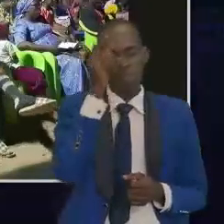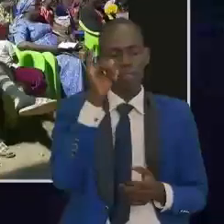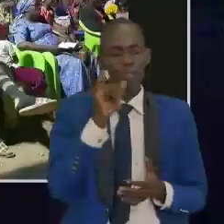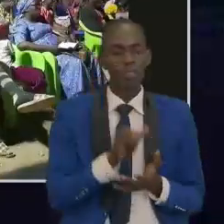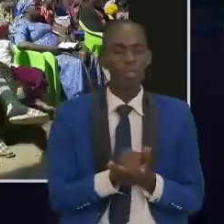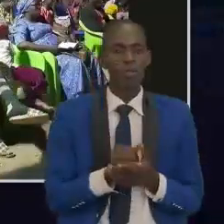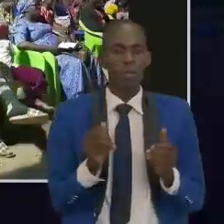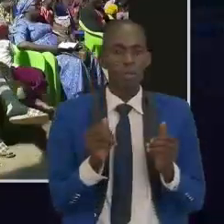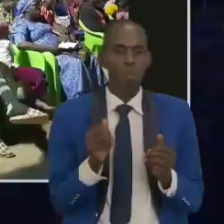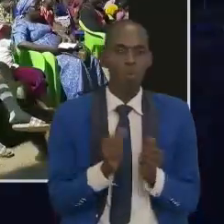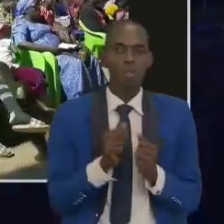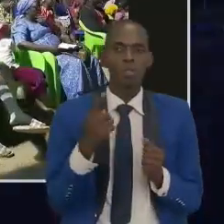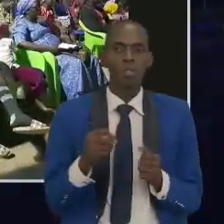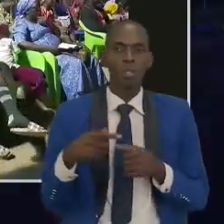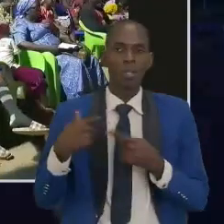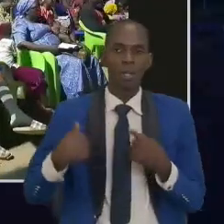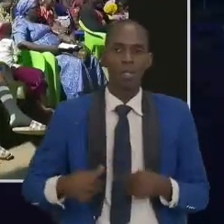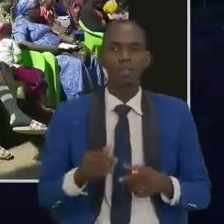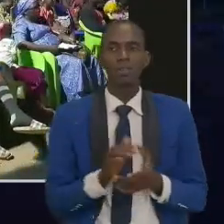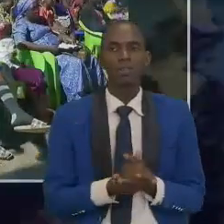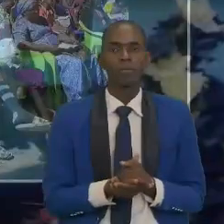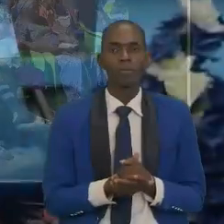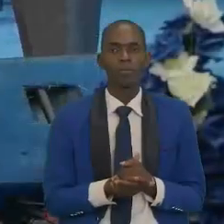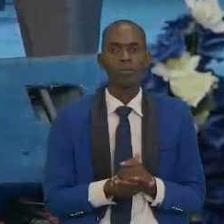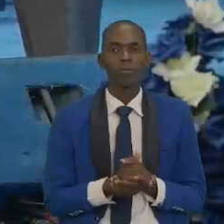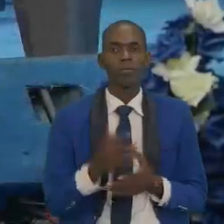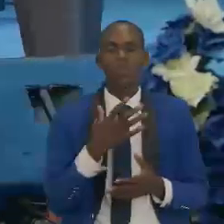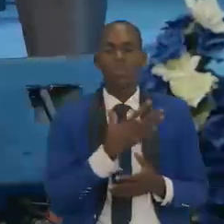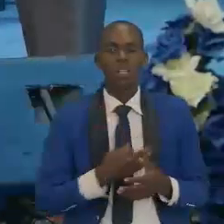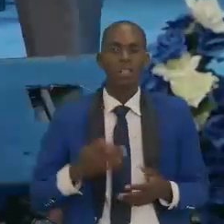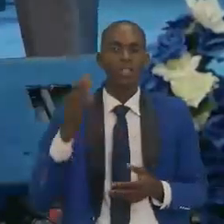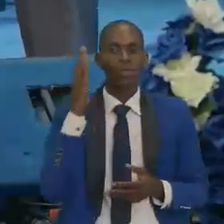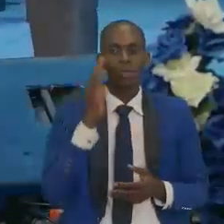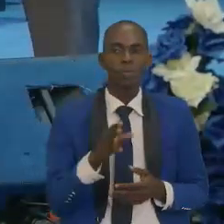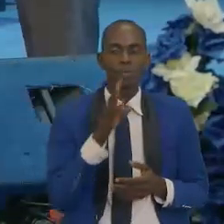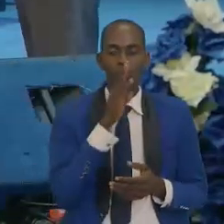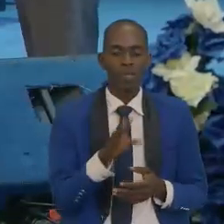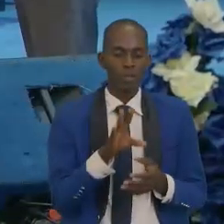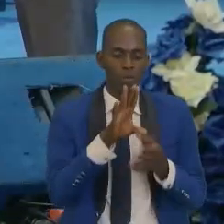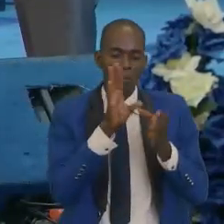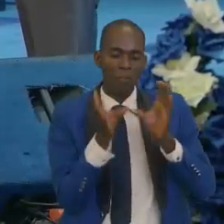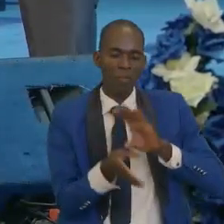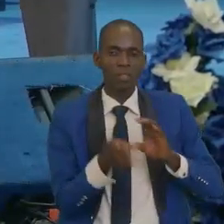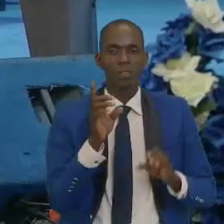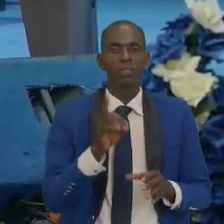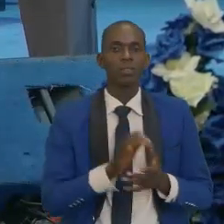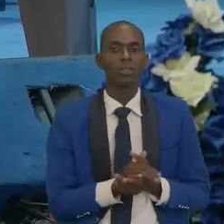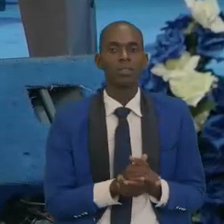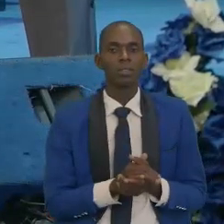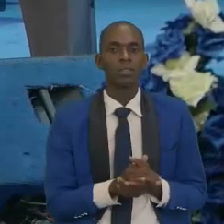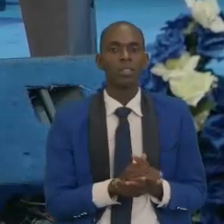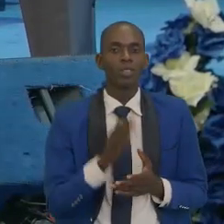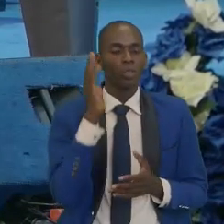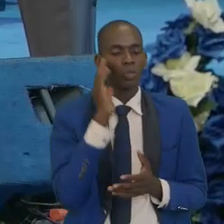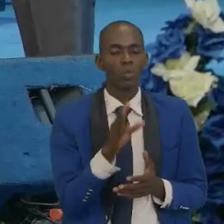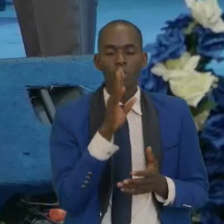their heart, and should be converted, shall be brought